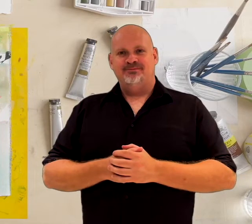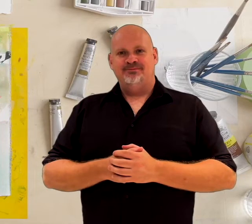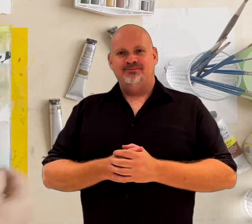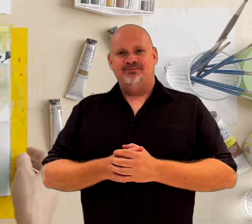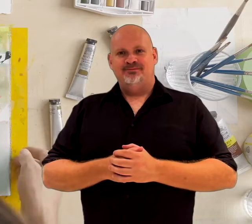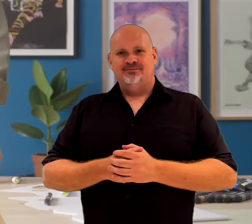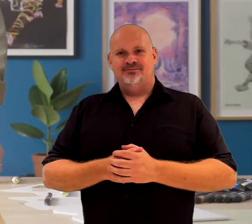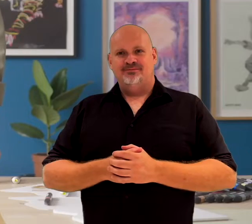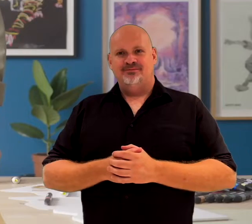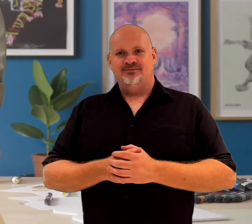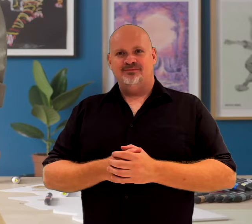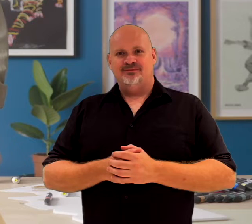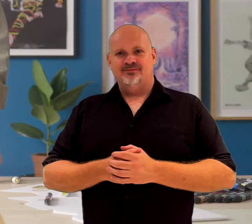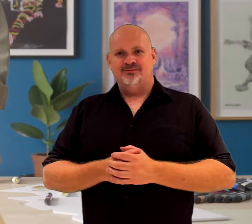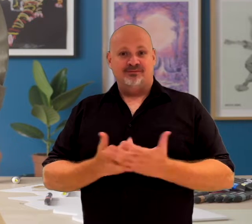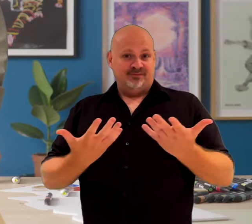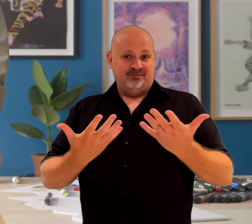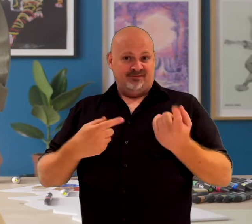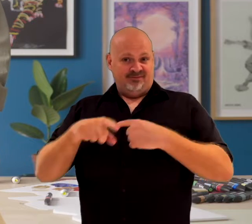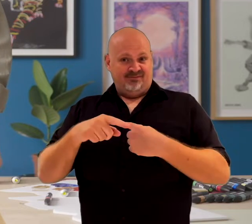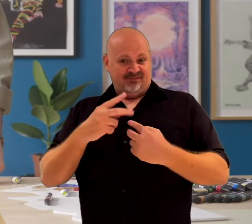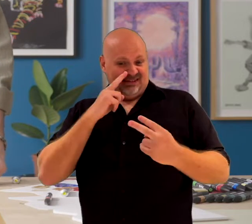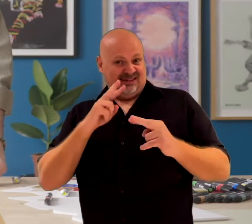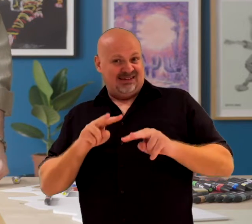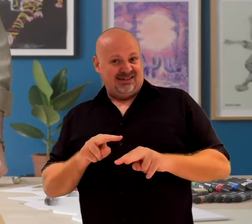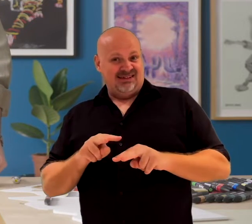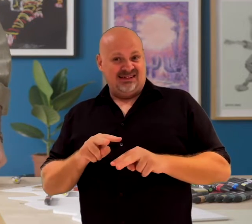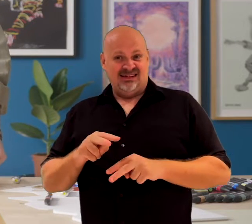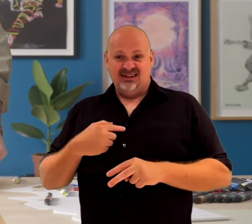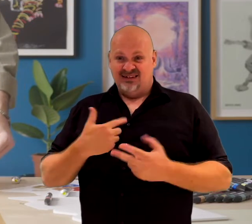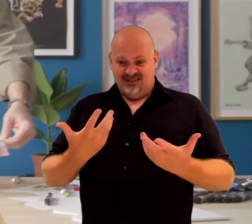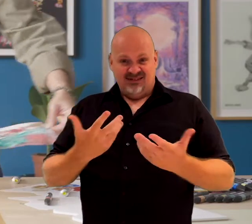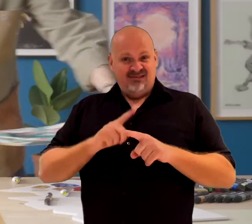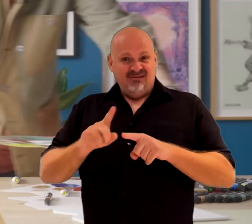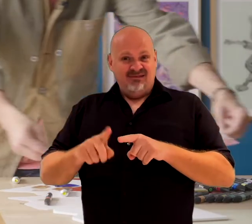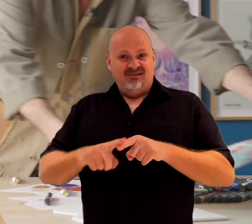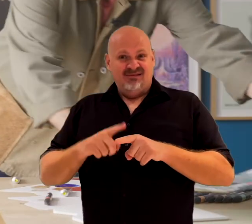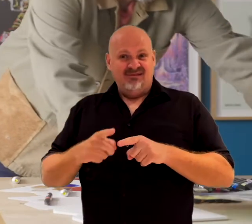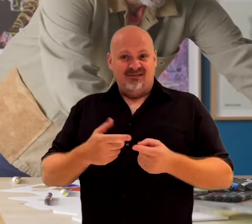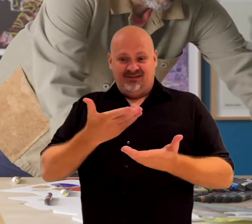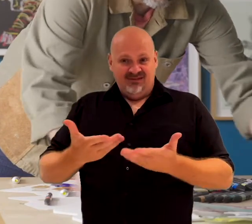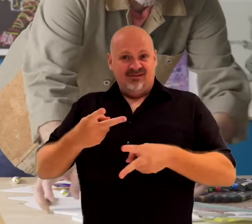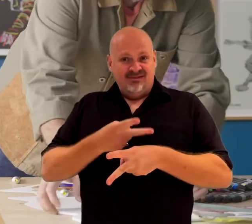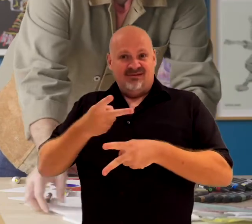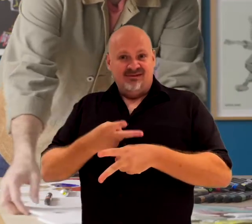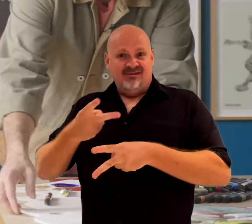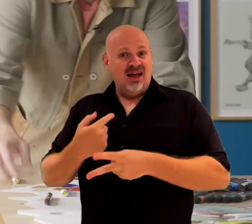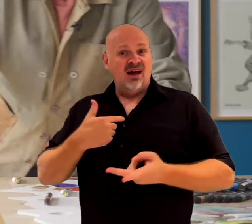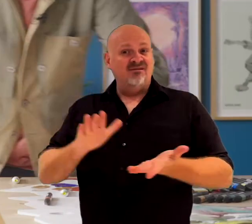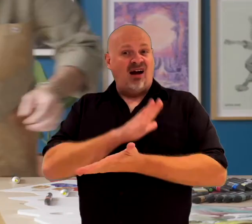Yeah. So you guys can see I'm just doing a bunch of pieces, one after another, just having